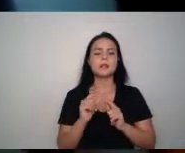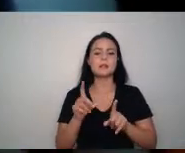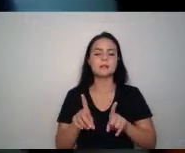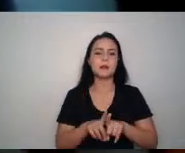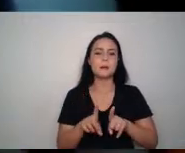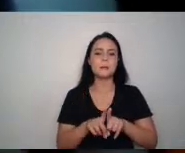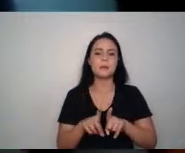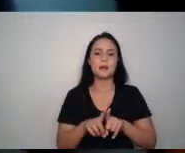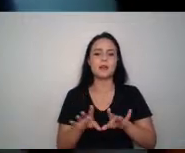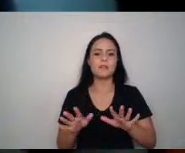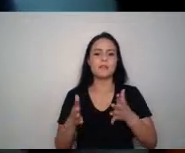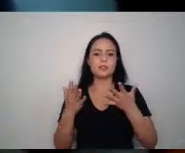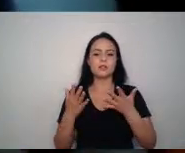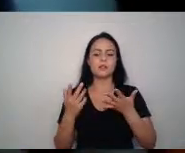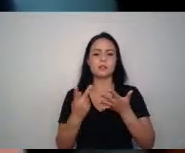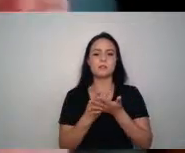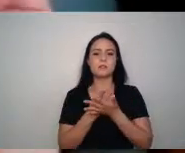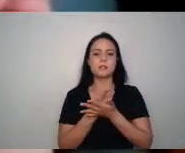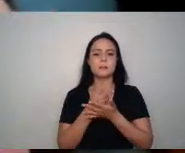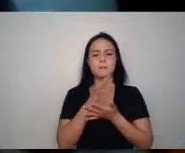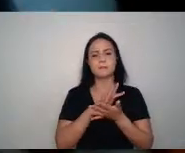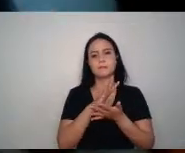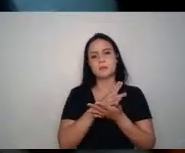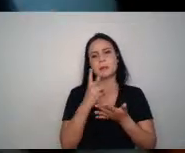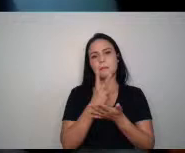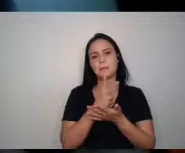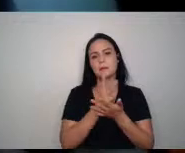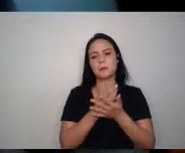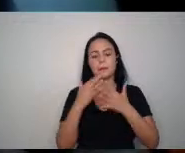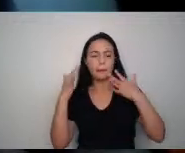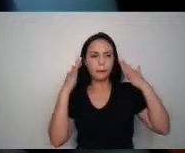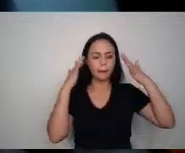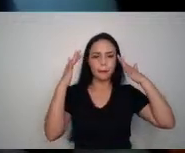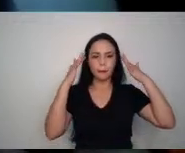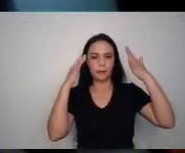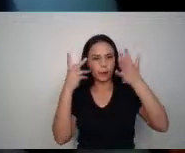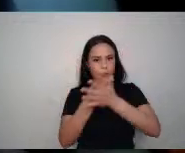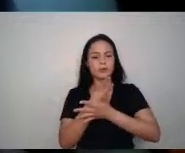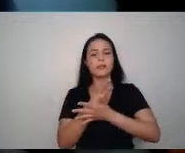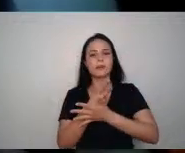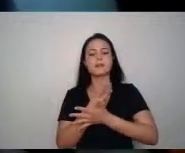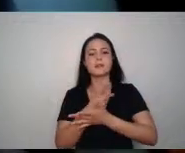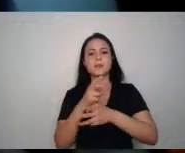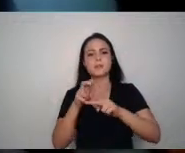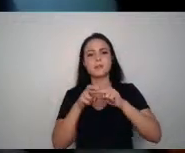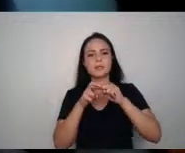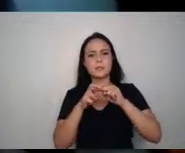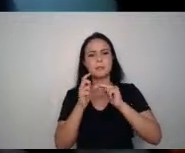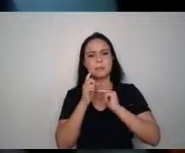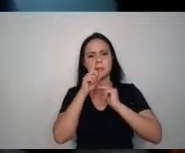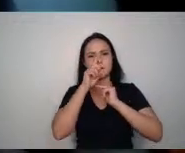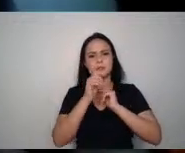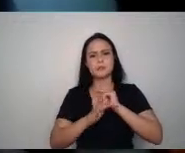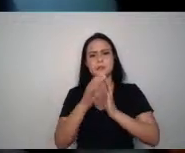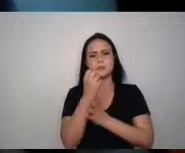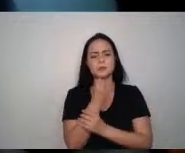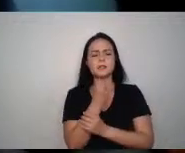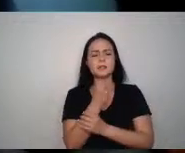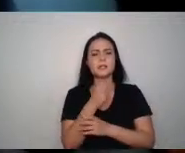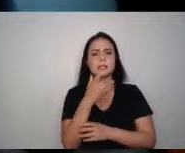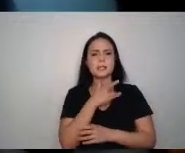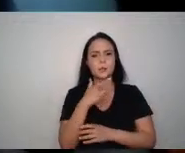cause, and also sanctions during this, considering these distractions